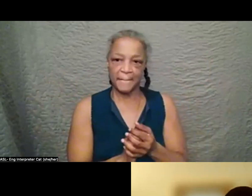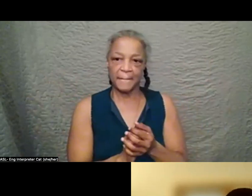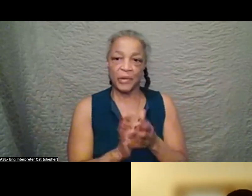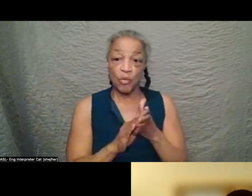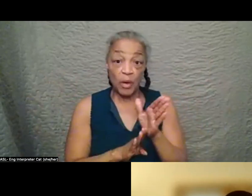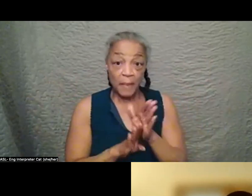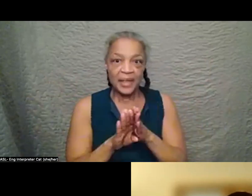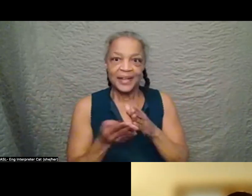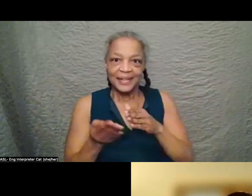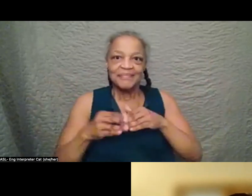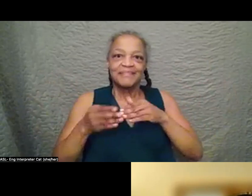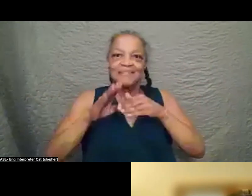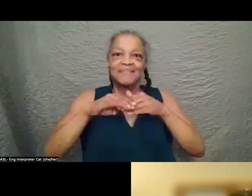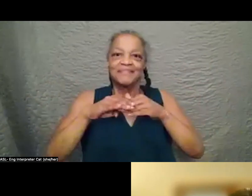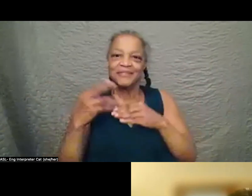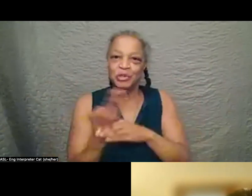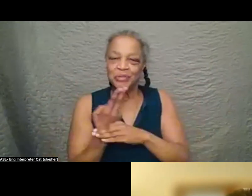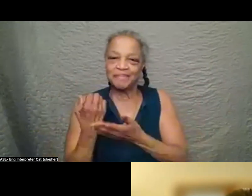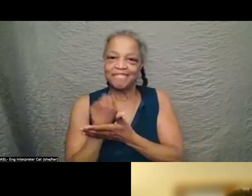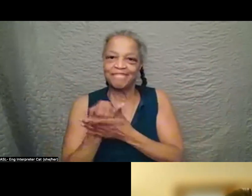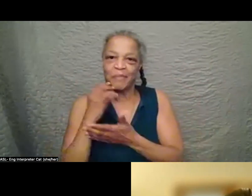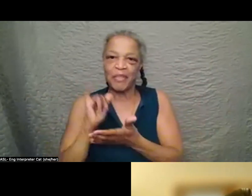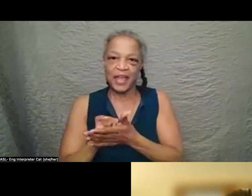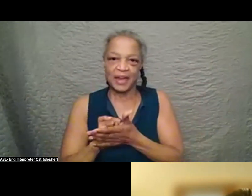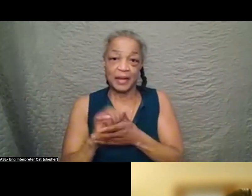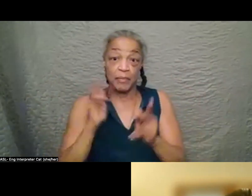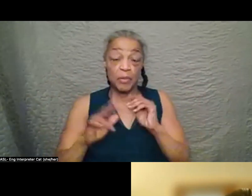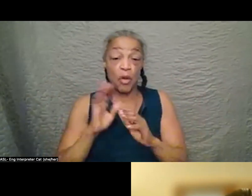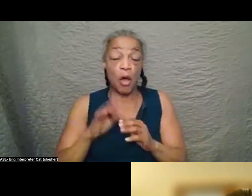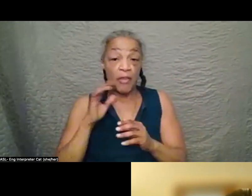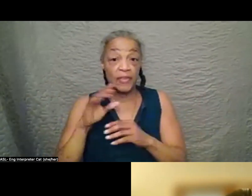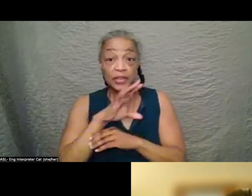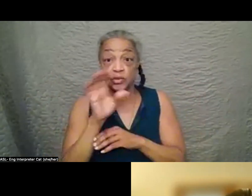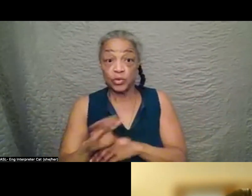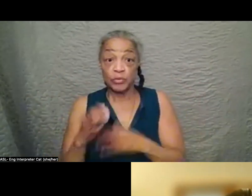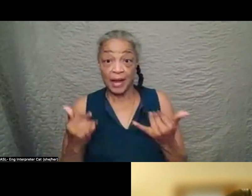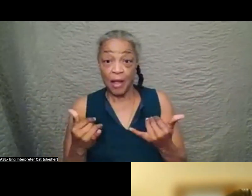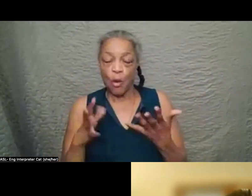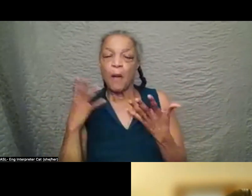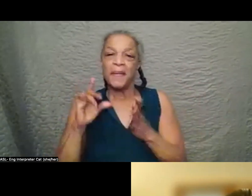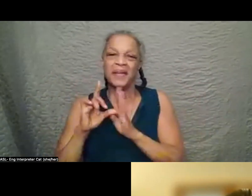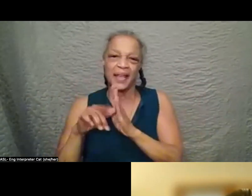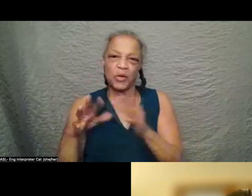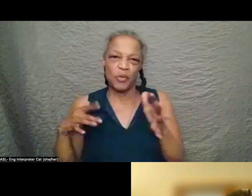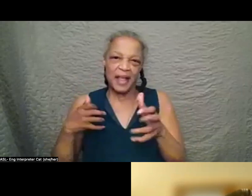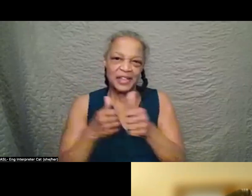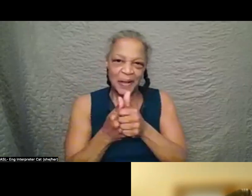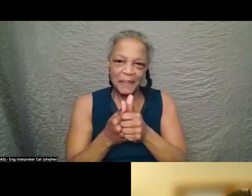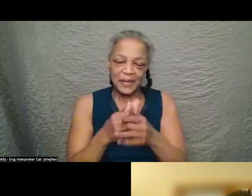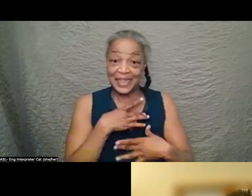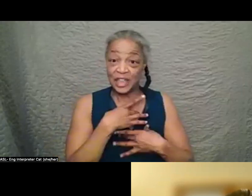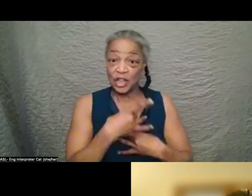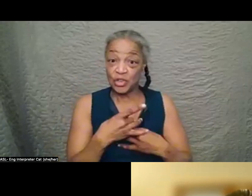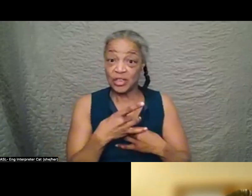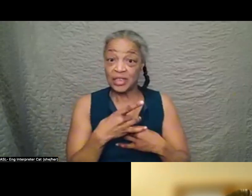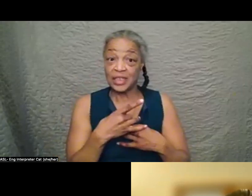that. Folks who are on this call and others who may be, you know, catching up later are interested in launching campaigns